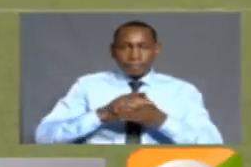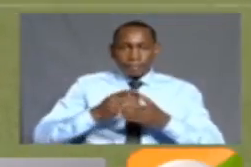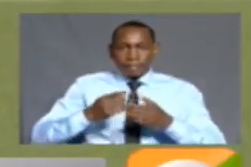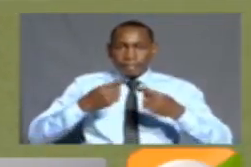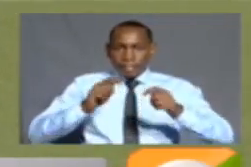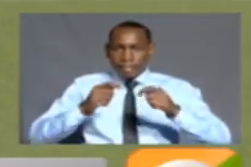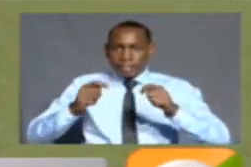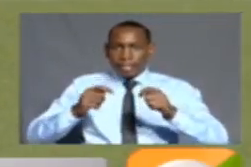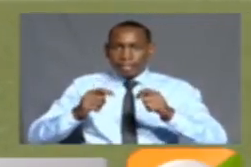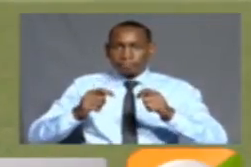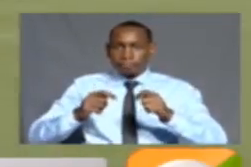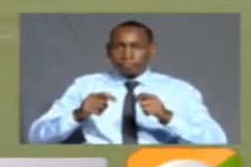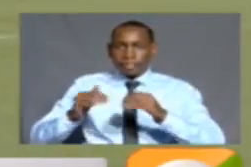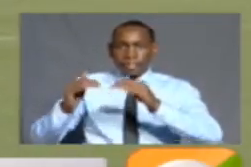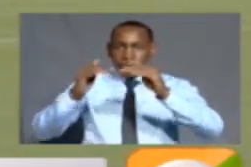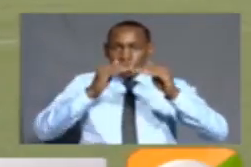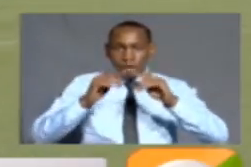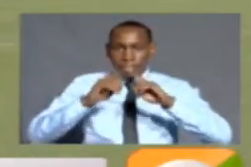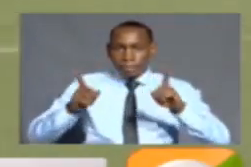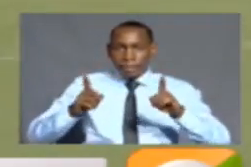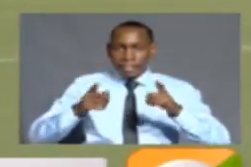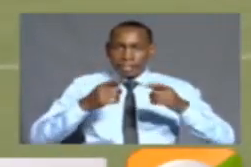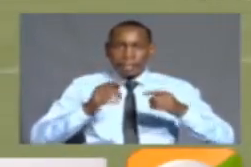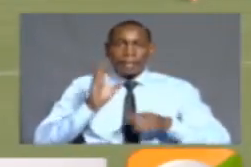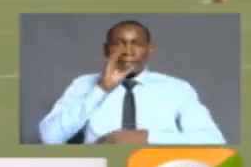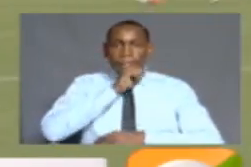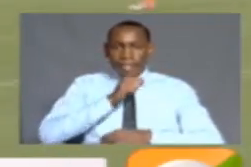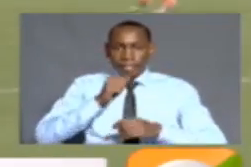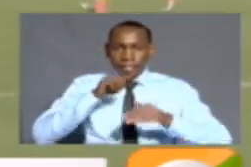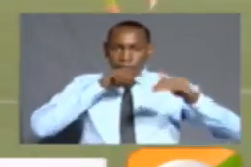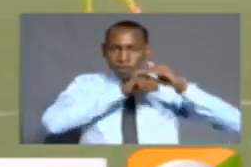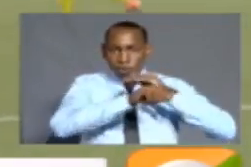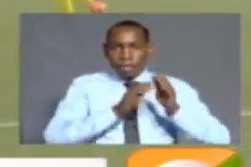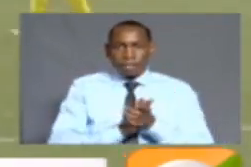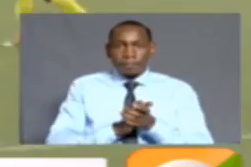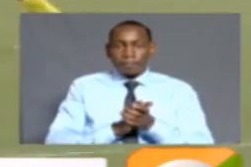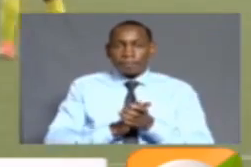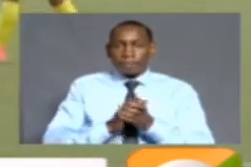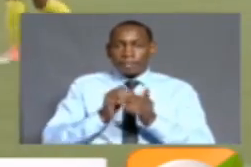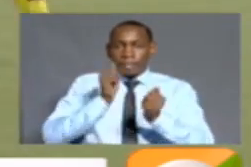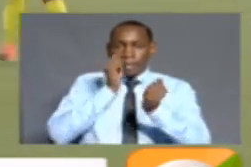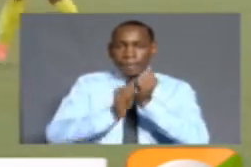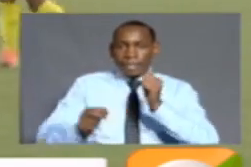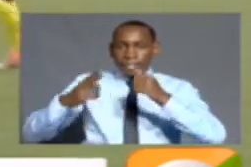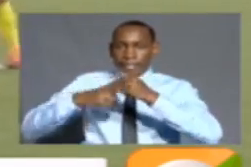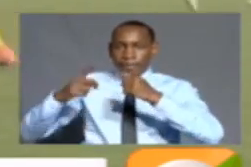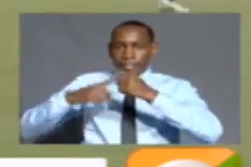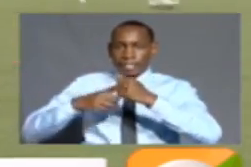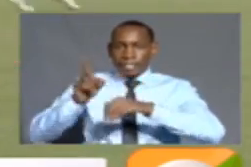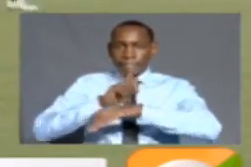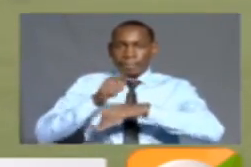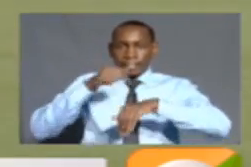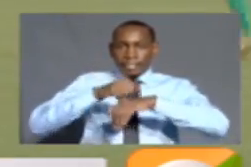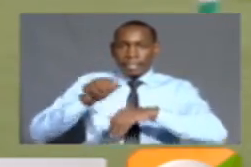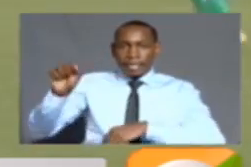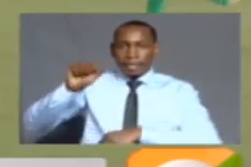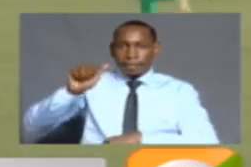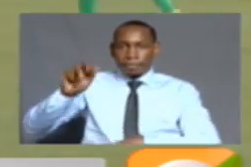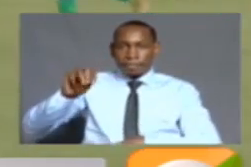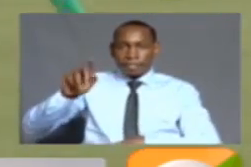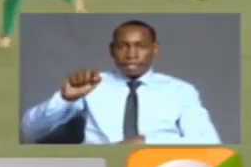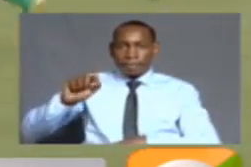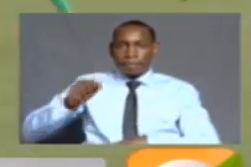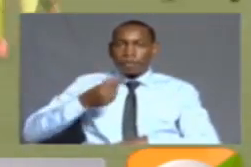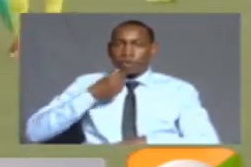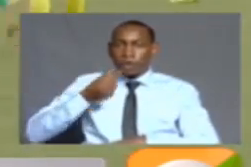to breach the Kogalo defense, but their shots missed their mark. They were punished in the 76th minute when Samuel Onyango scored Gor